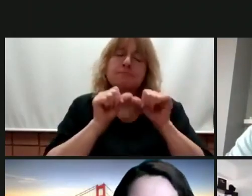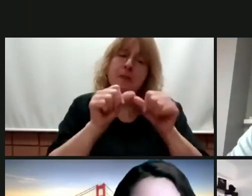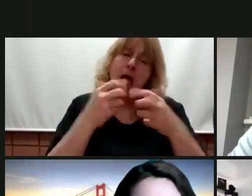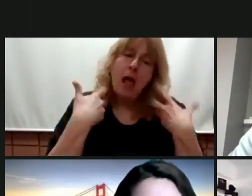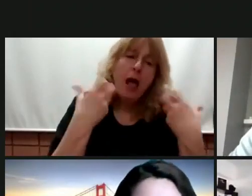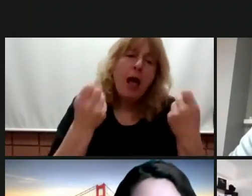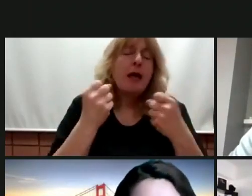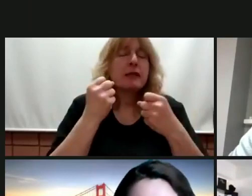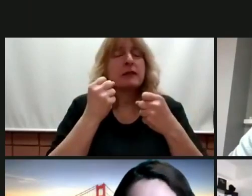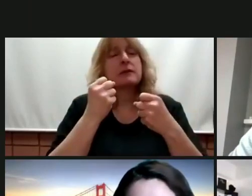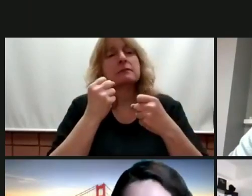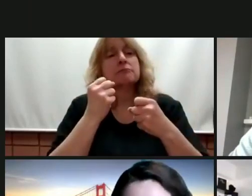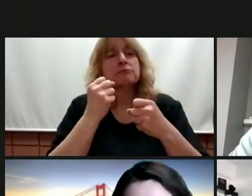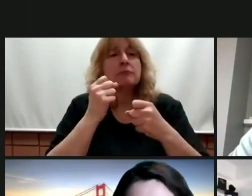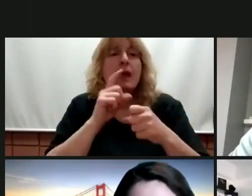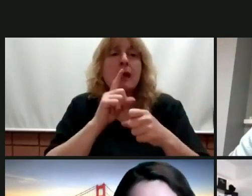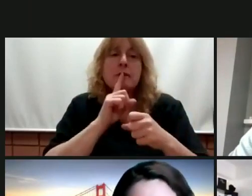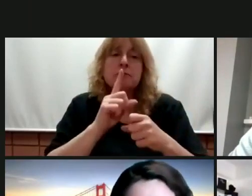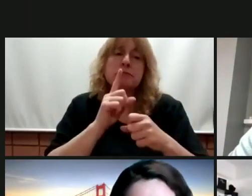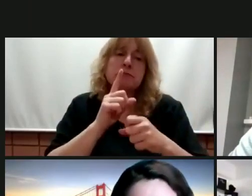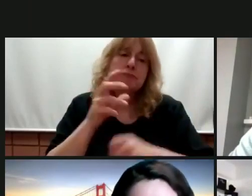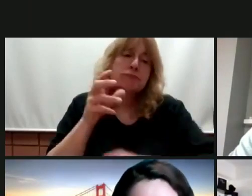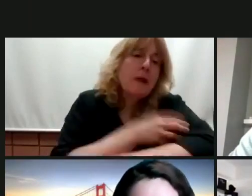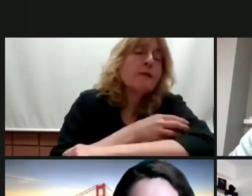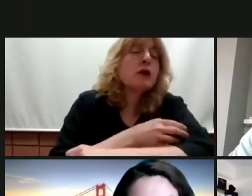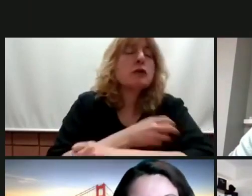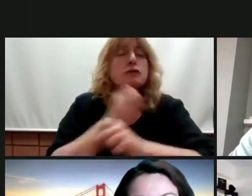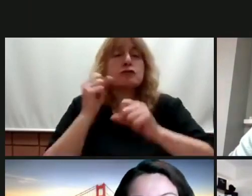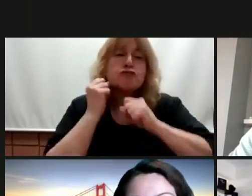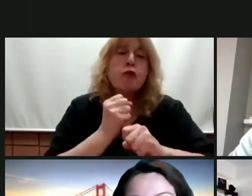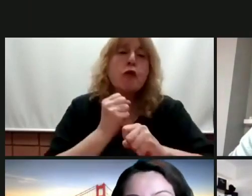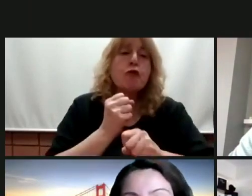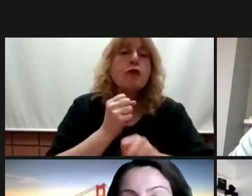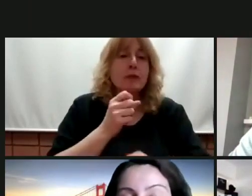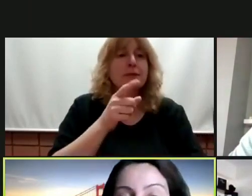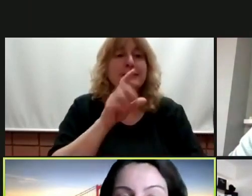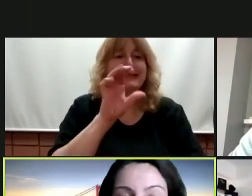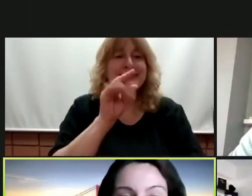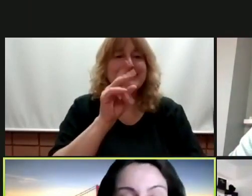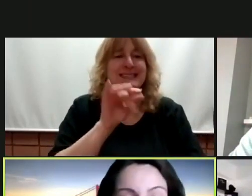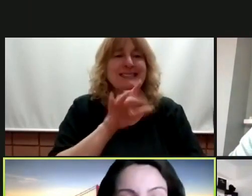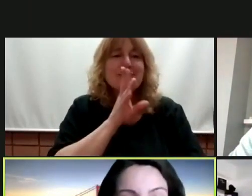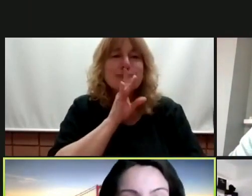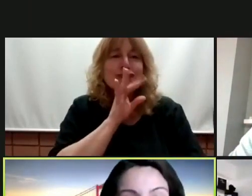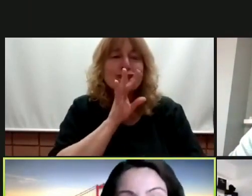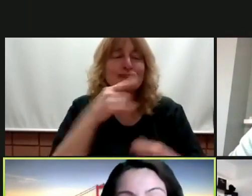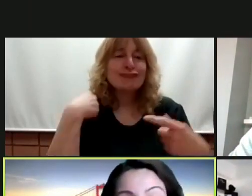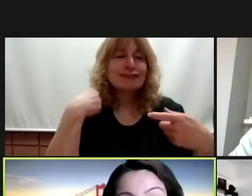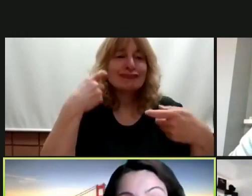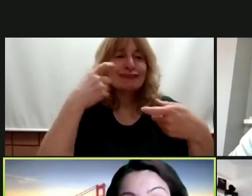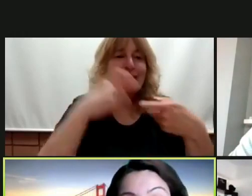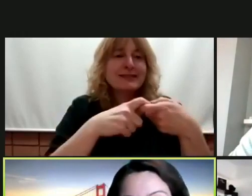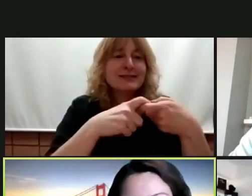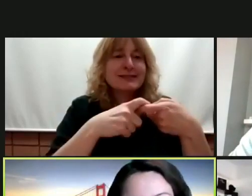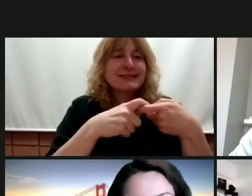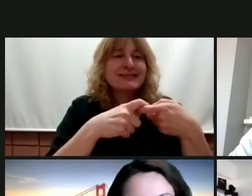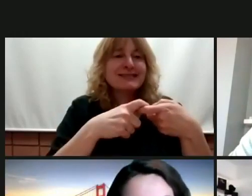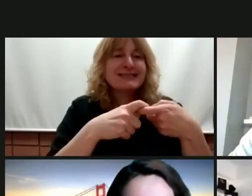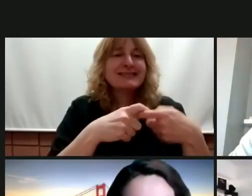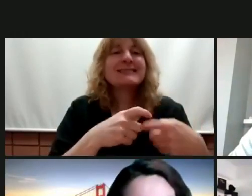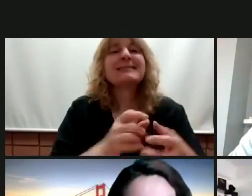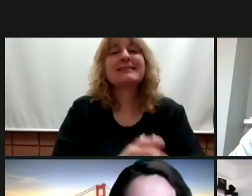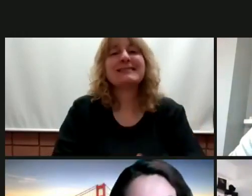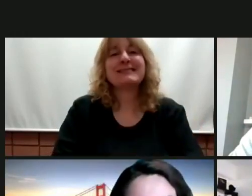stay strong. Cindy, will you please say that in Spanish? Manténganse saludables, seguros y fuertes.